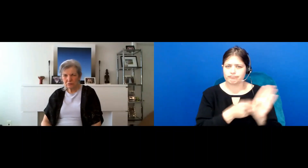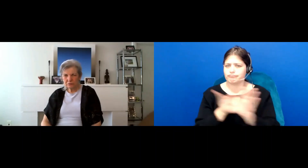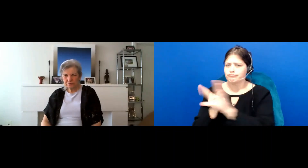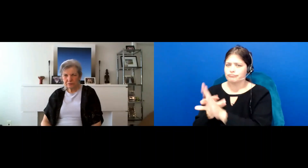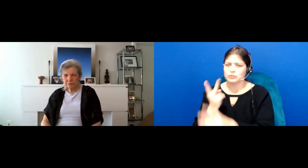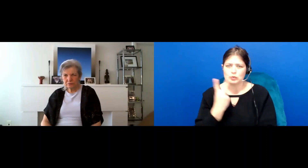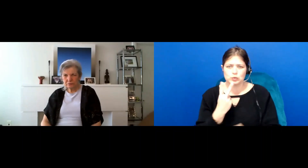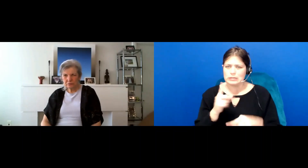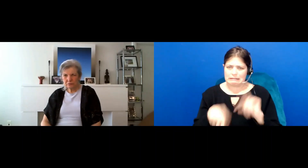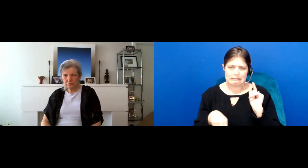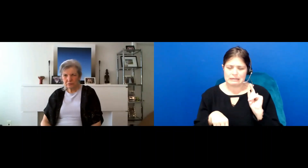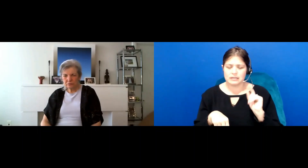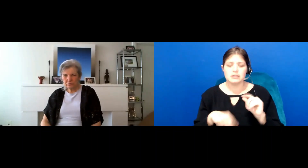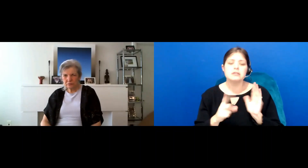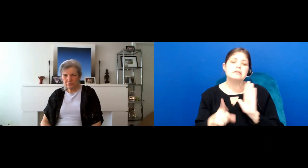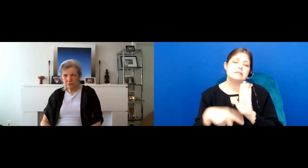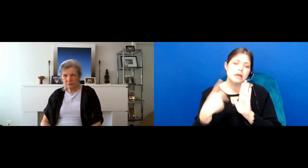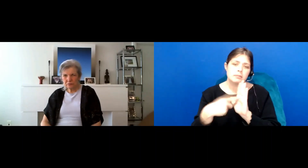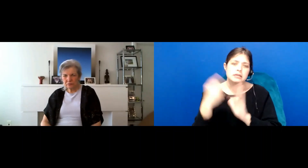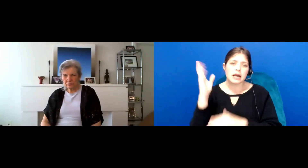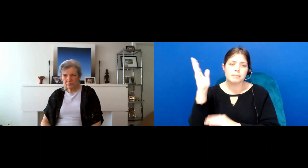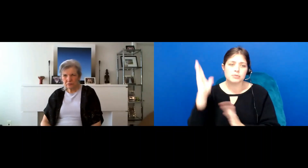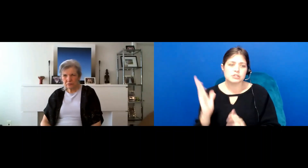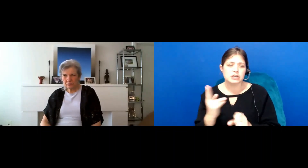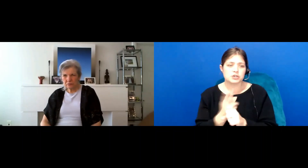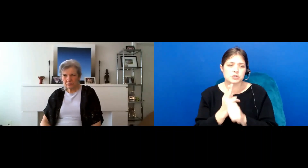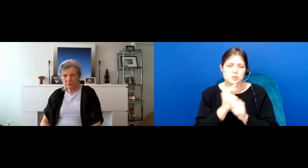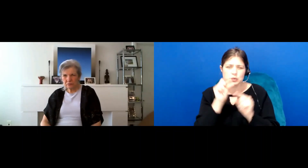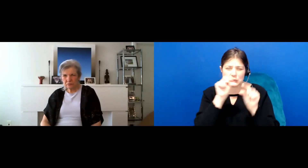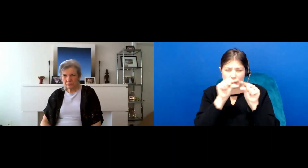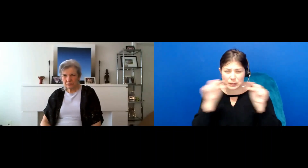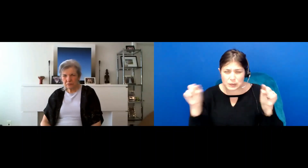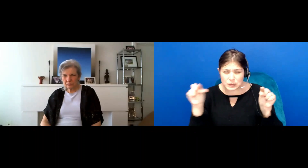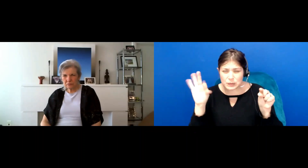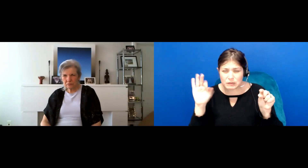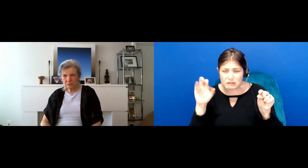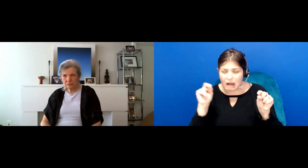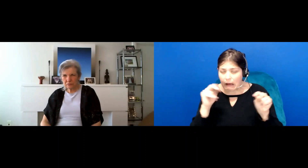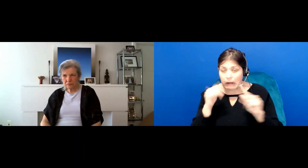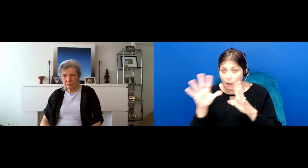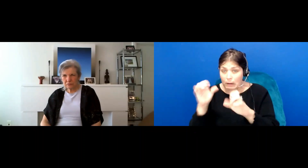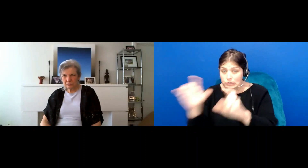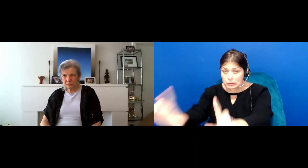that sometimes presenters use small fonts.